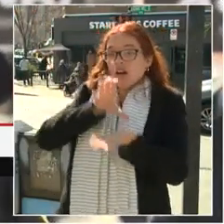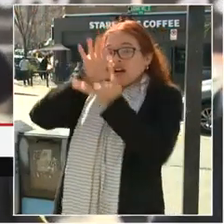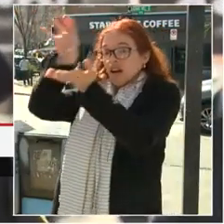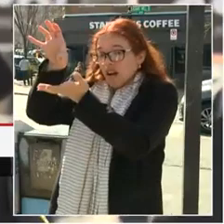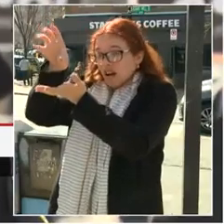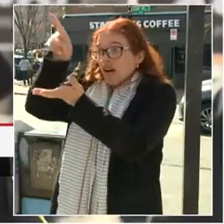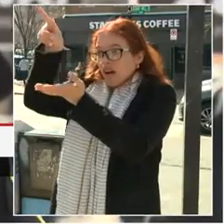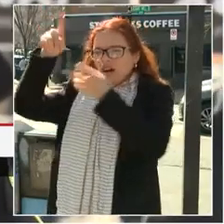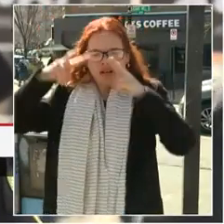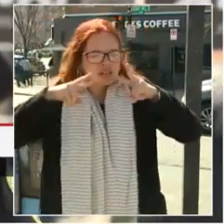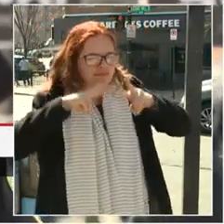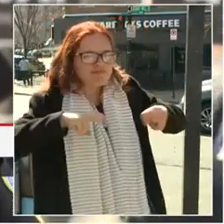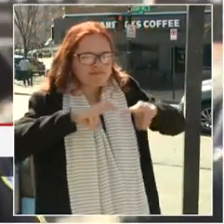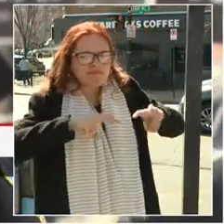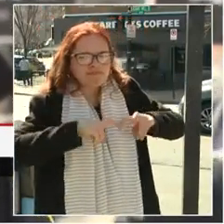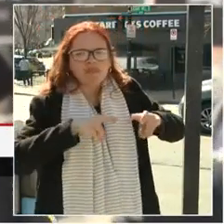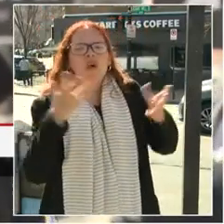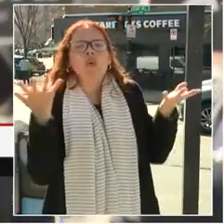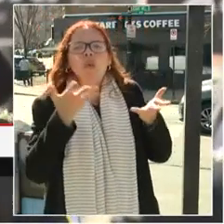what are next steps going forward.